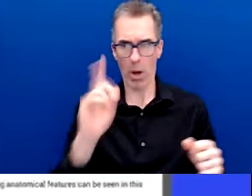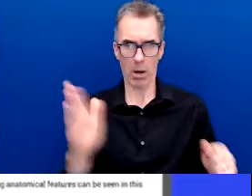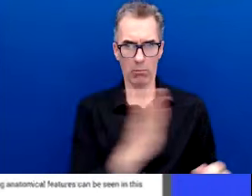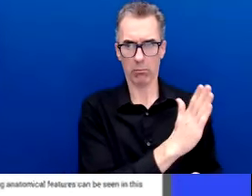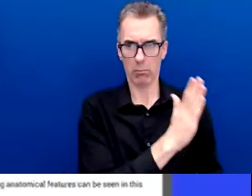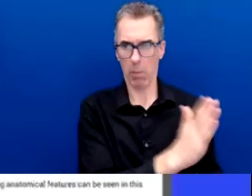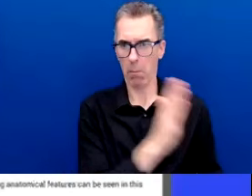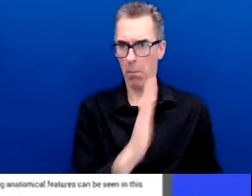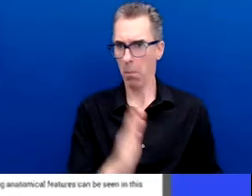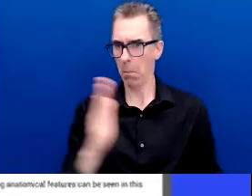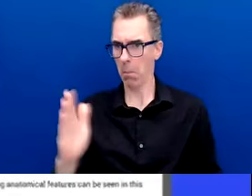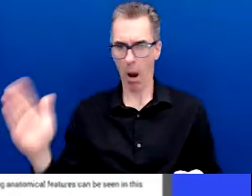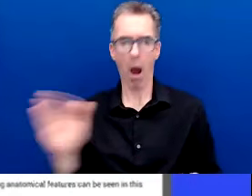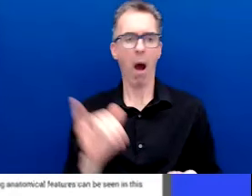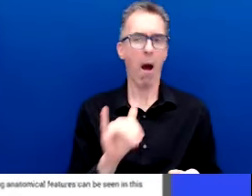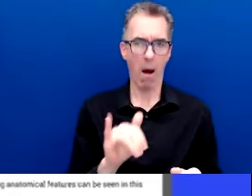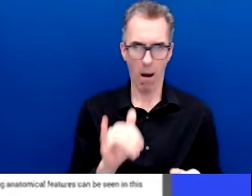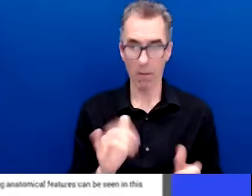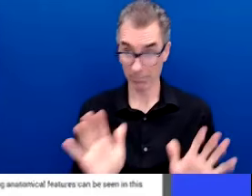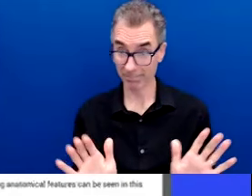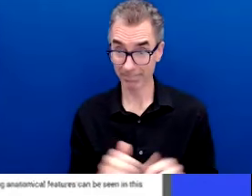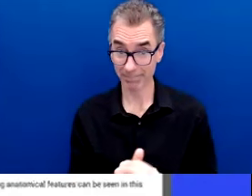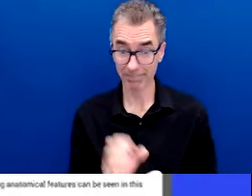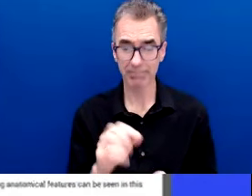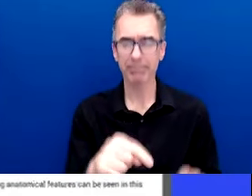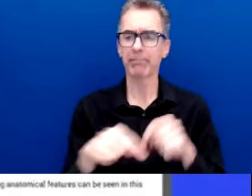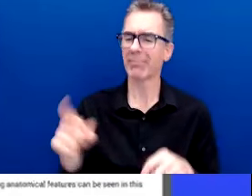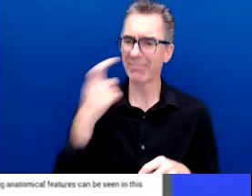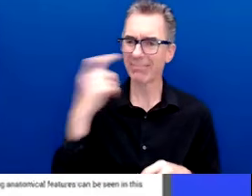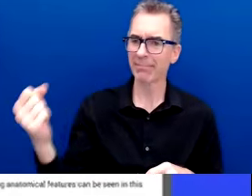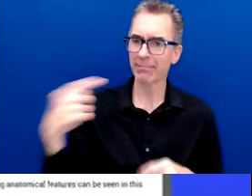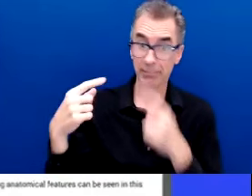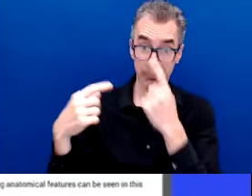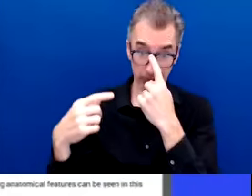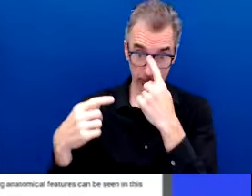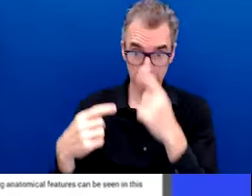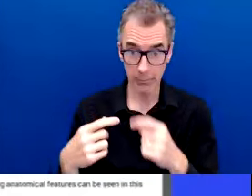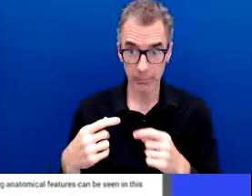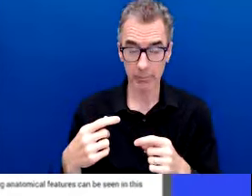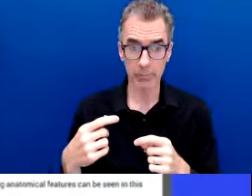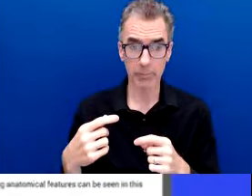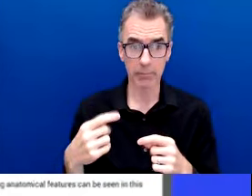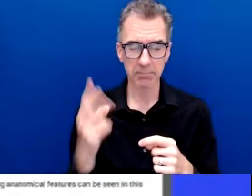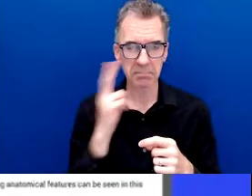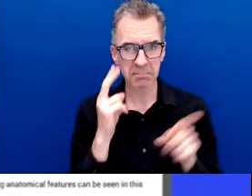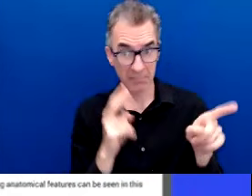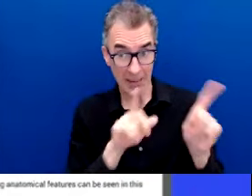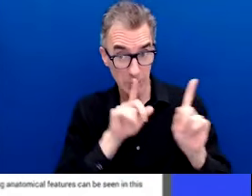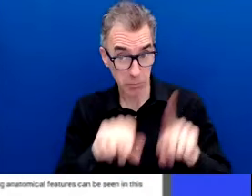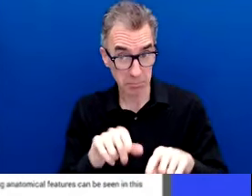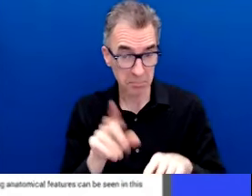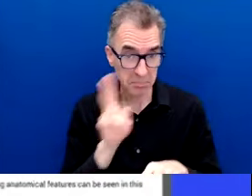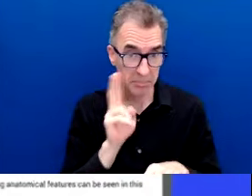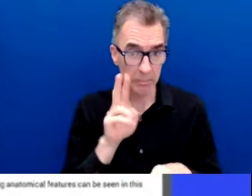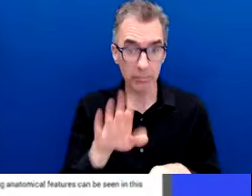interactions occur. So let's back to the question that was asked me. So let's see if we get kind of close to that answer. So